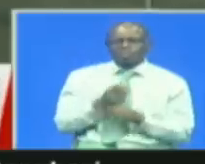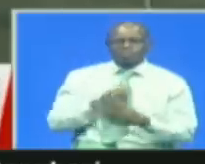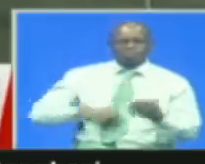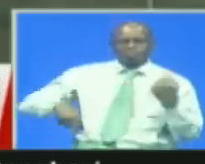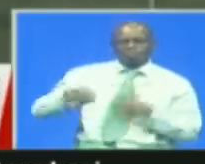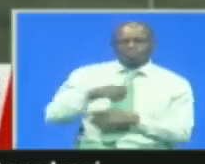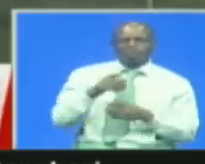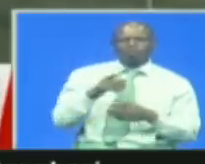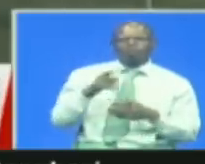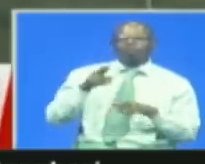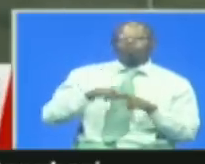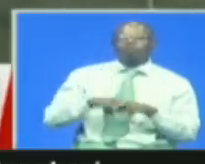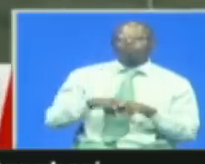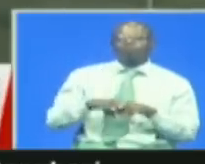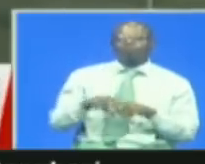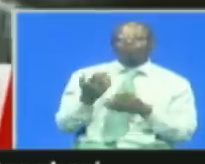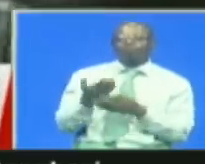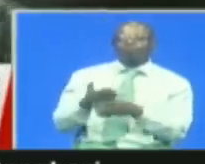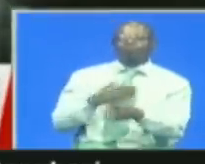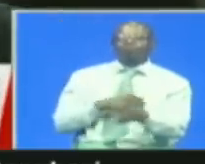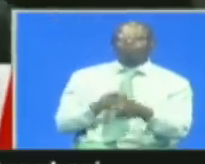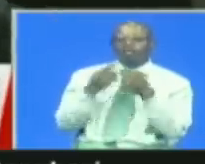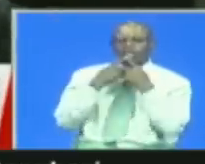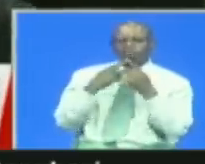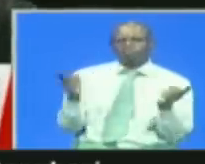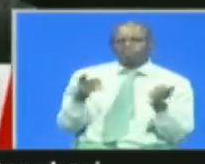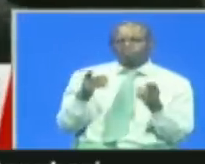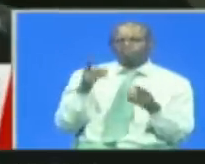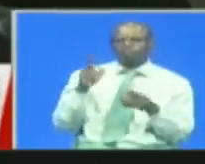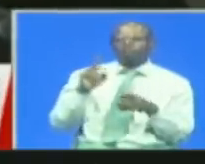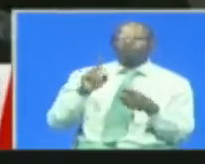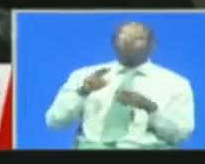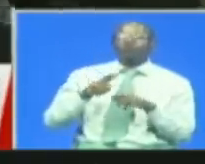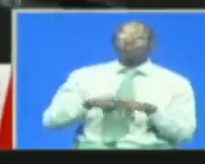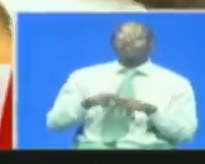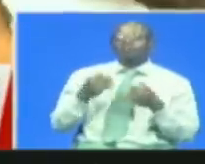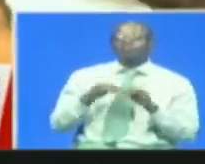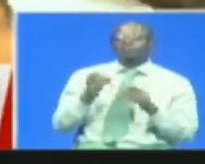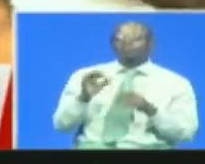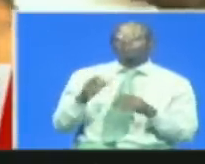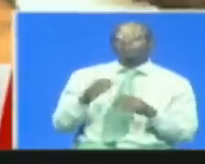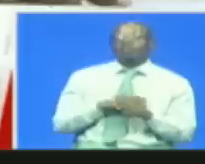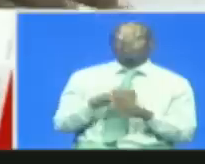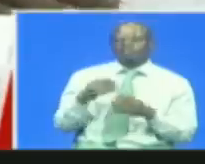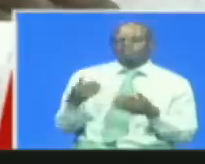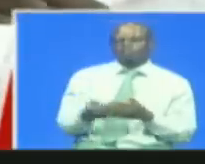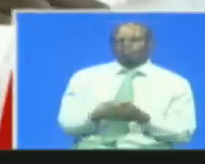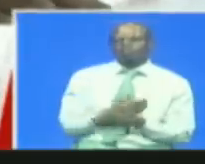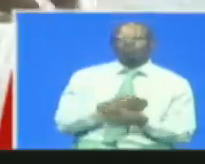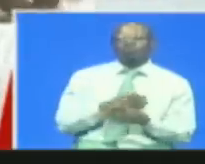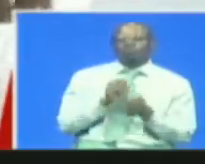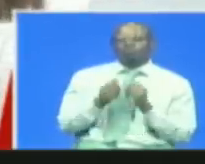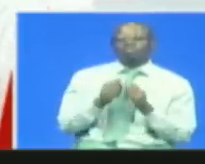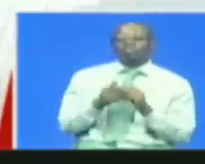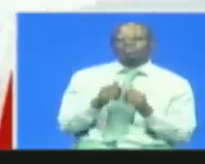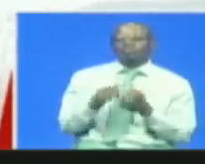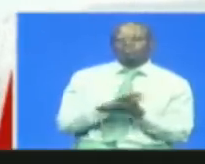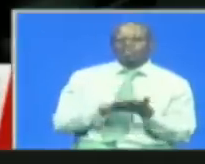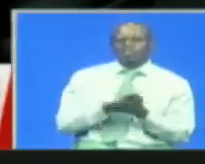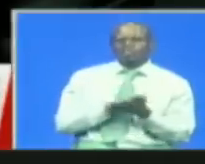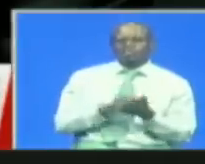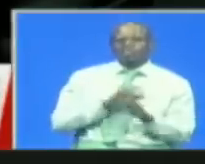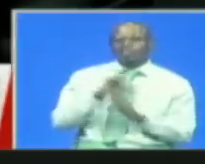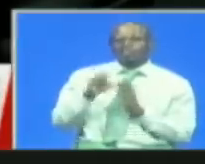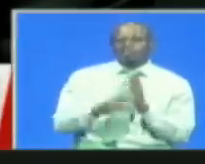previous statement on the implementation of the new competency-based curriculum. And her defense a few days later was